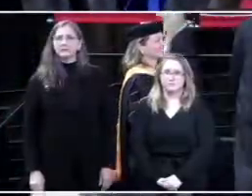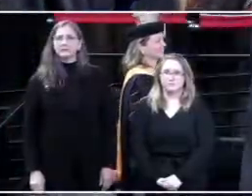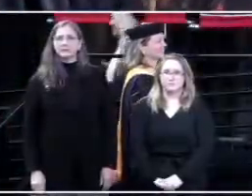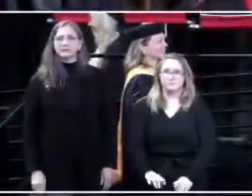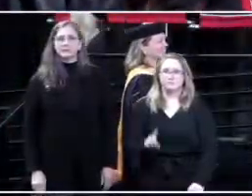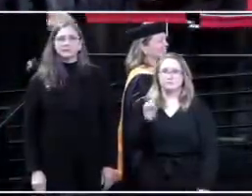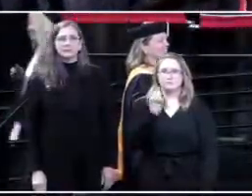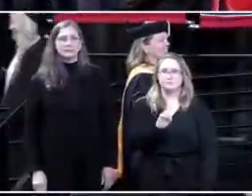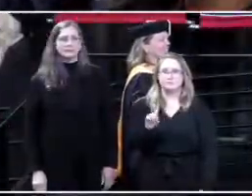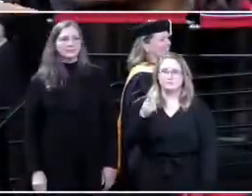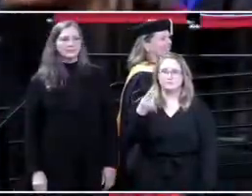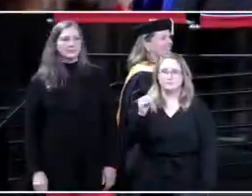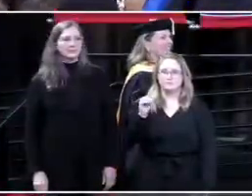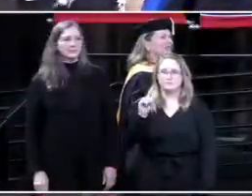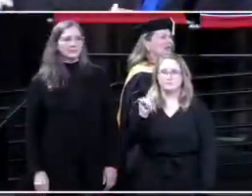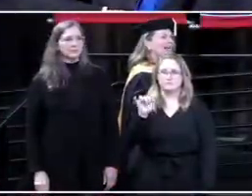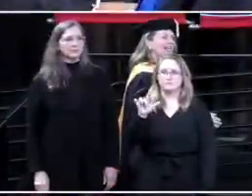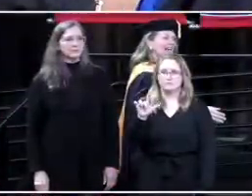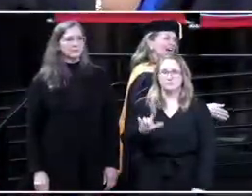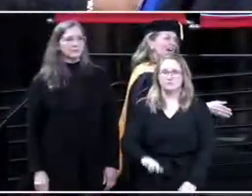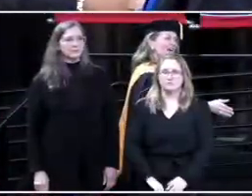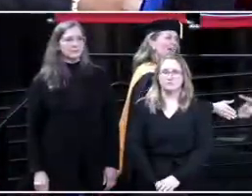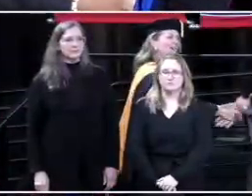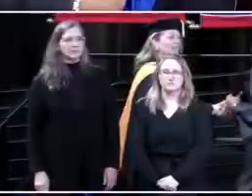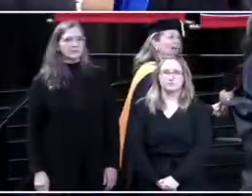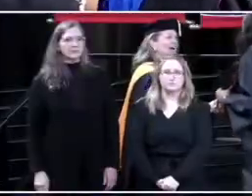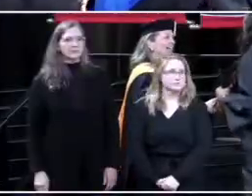Timmy Pudao,